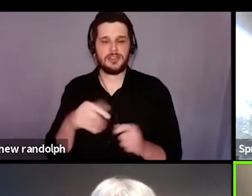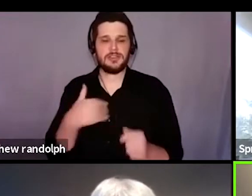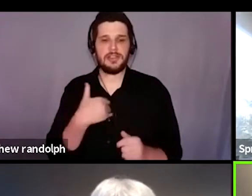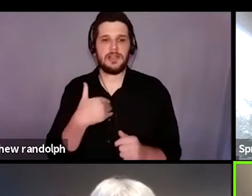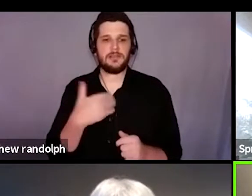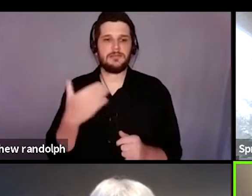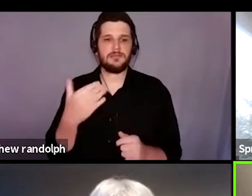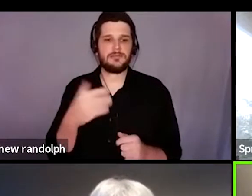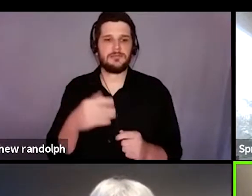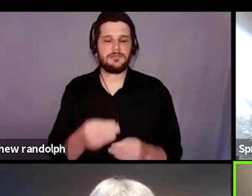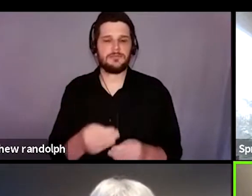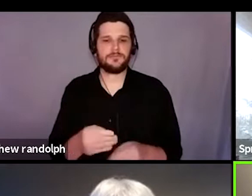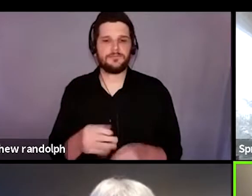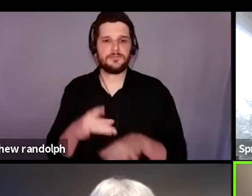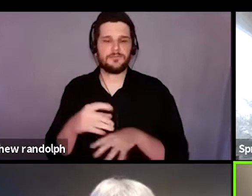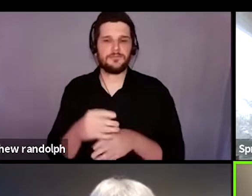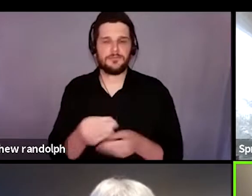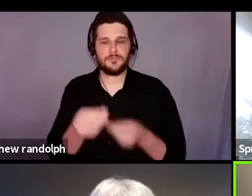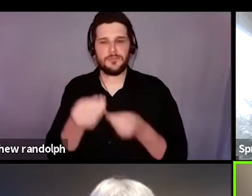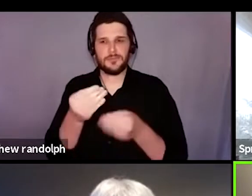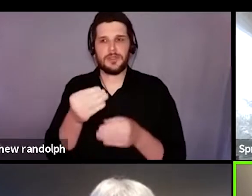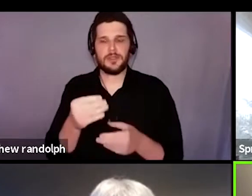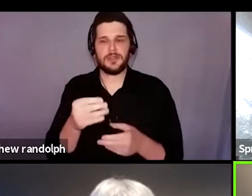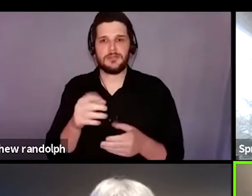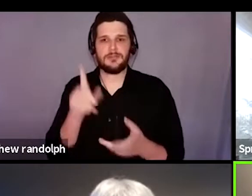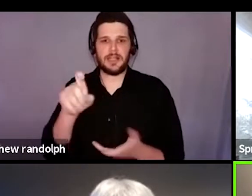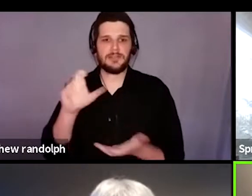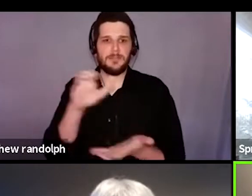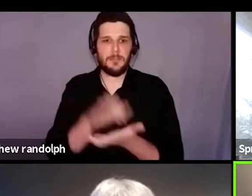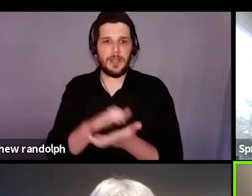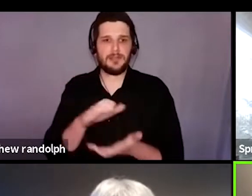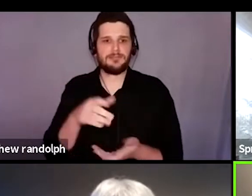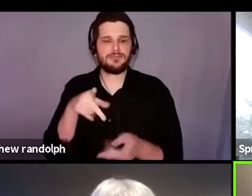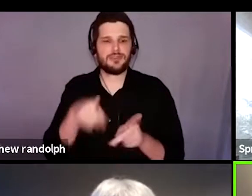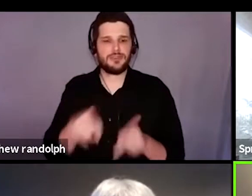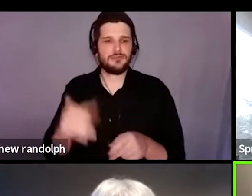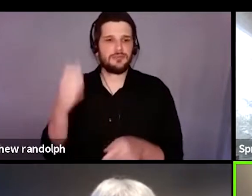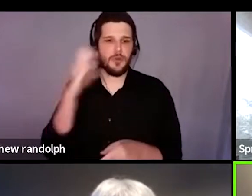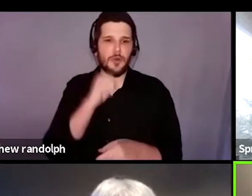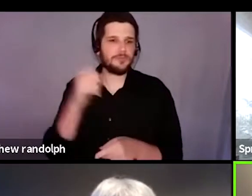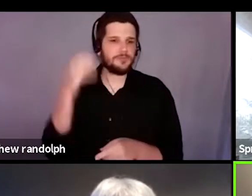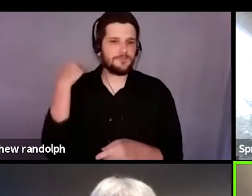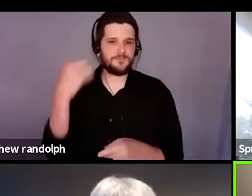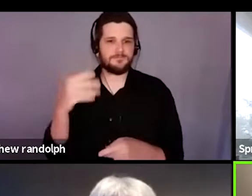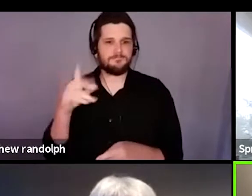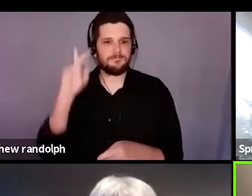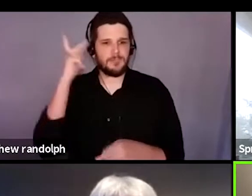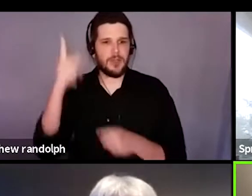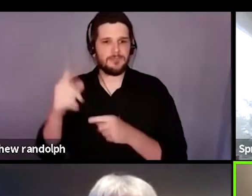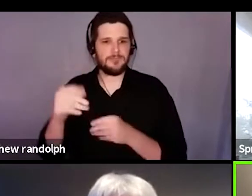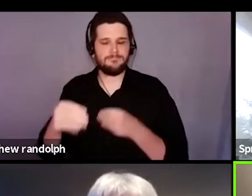had proposed during the original filibuster, and we didn't have time to get to it.